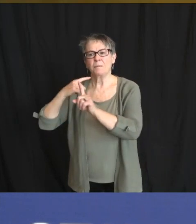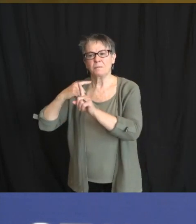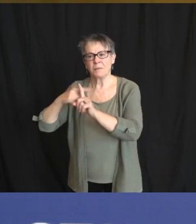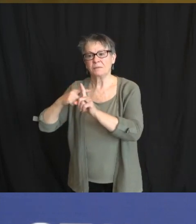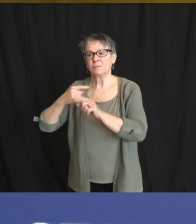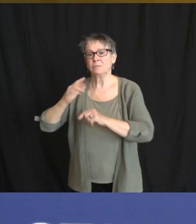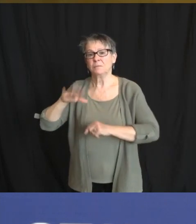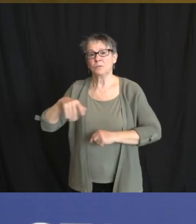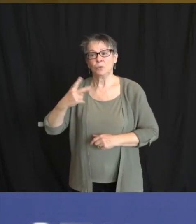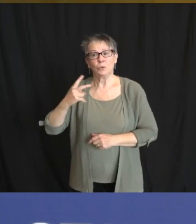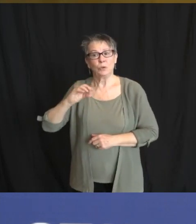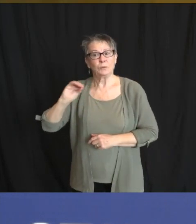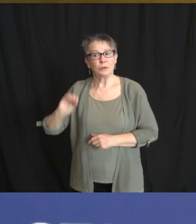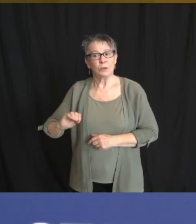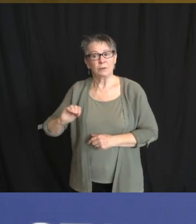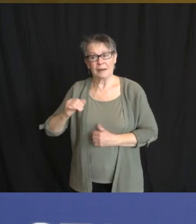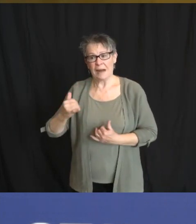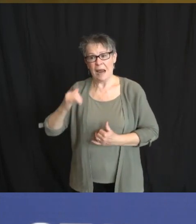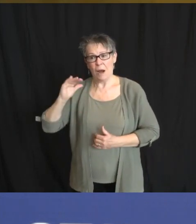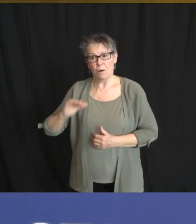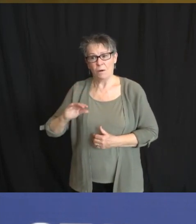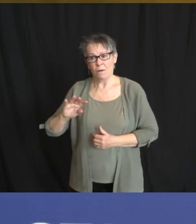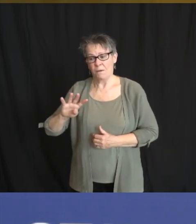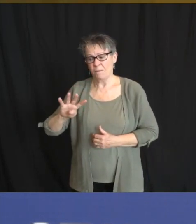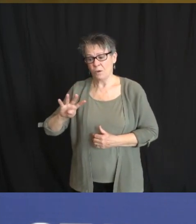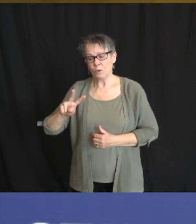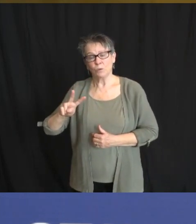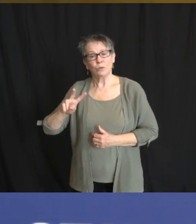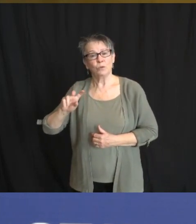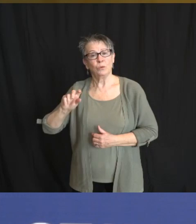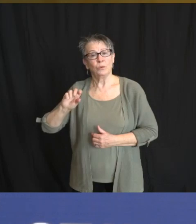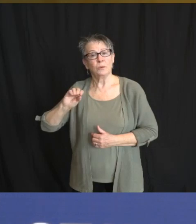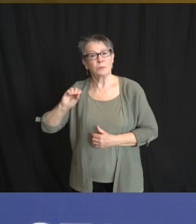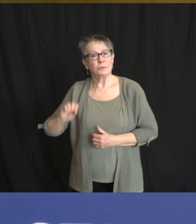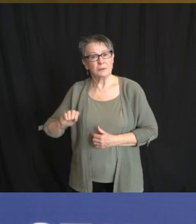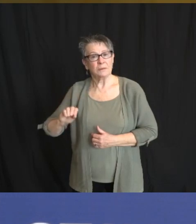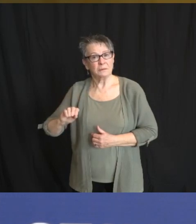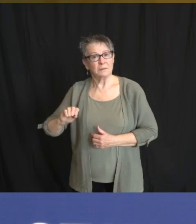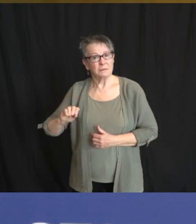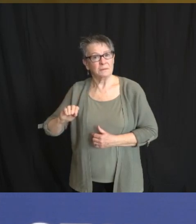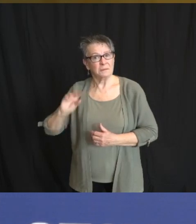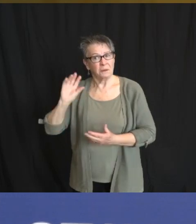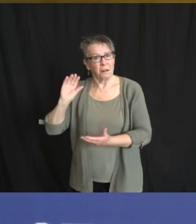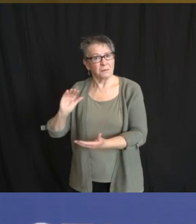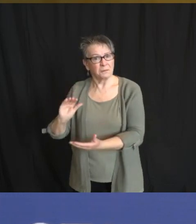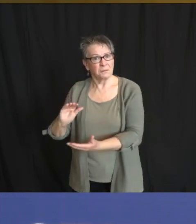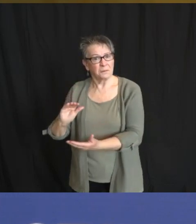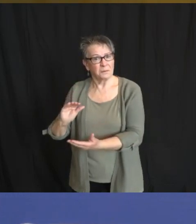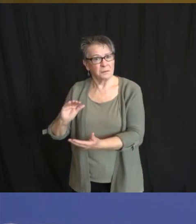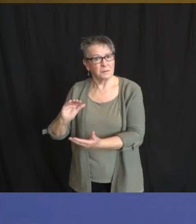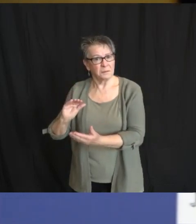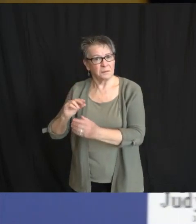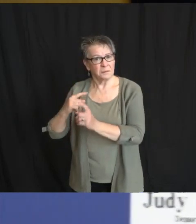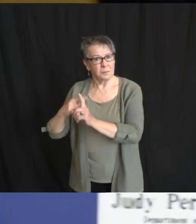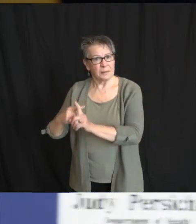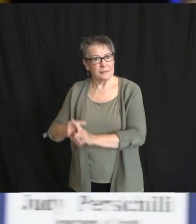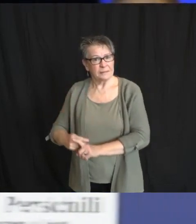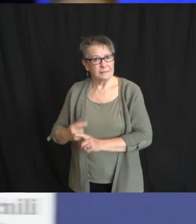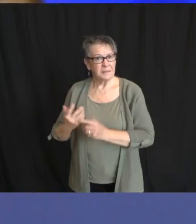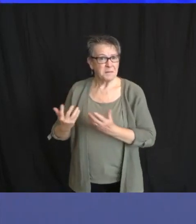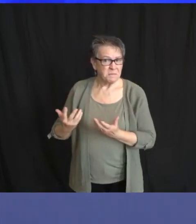42.16%. So that includes my daily report. Stay connected, stay safe, stay healthy. Thank you.